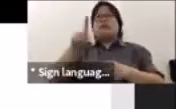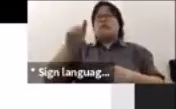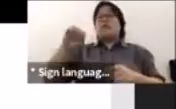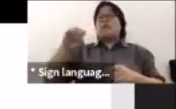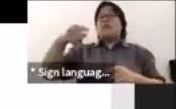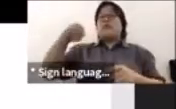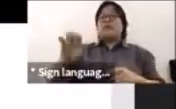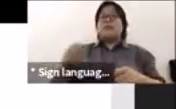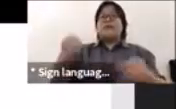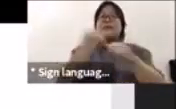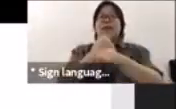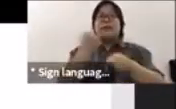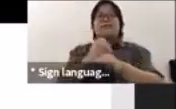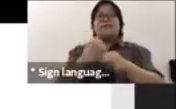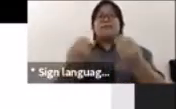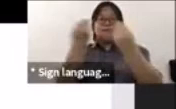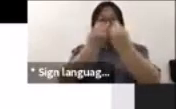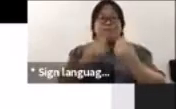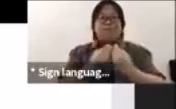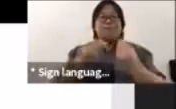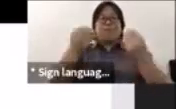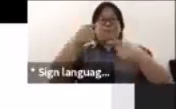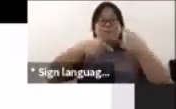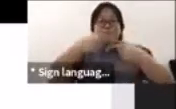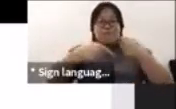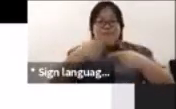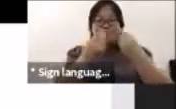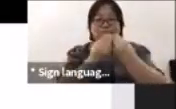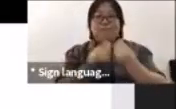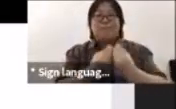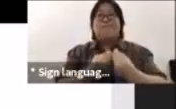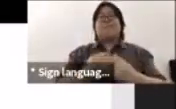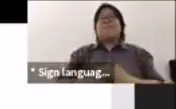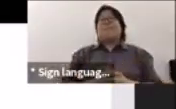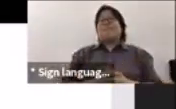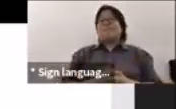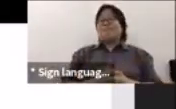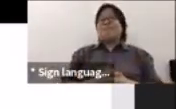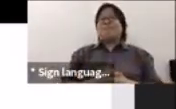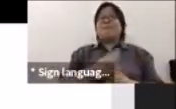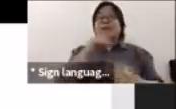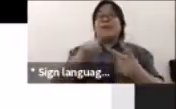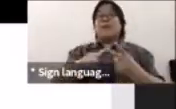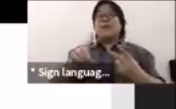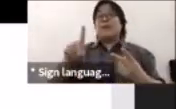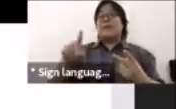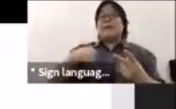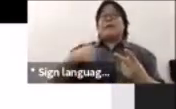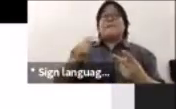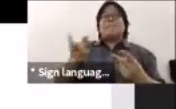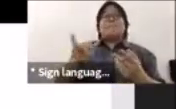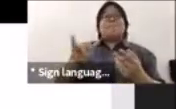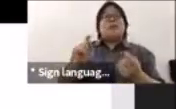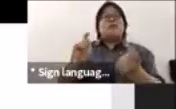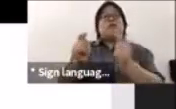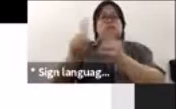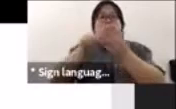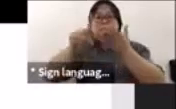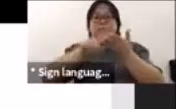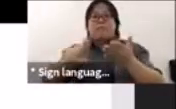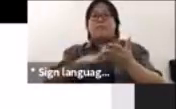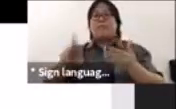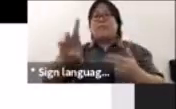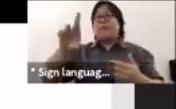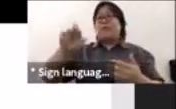cross tabulation with a chi-square to check degree of association. And later I have checked that peer rank rank